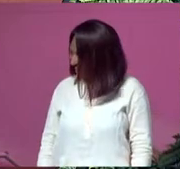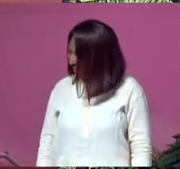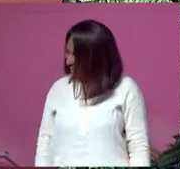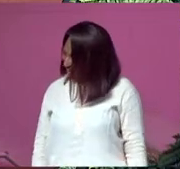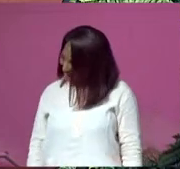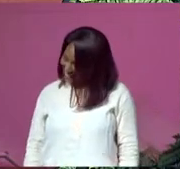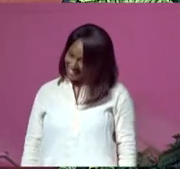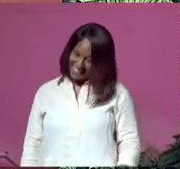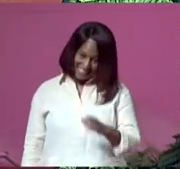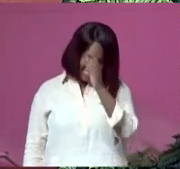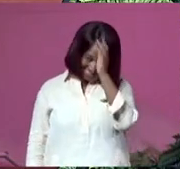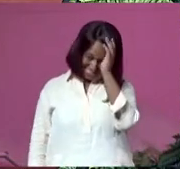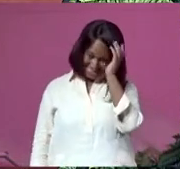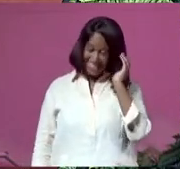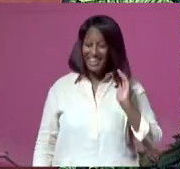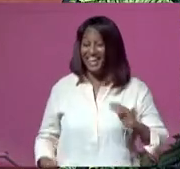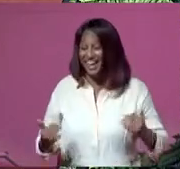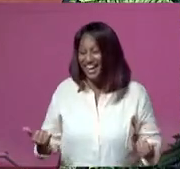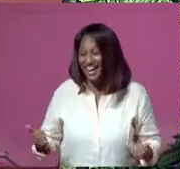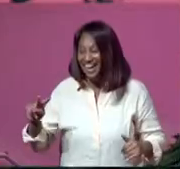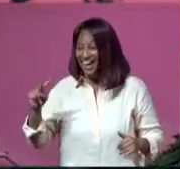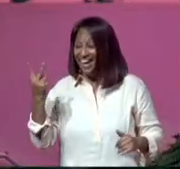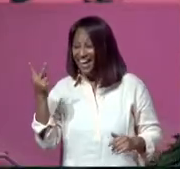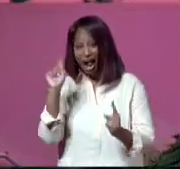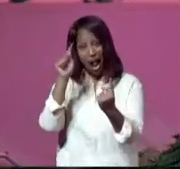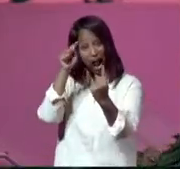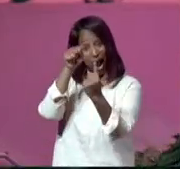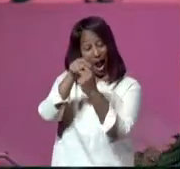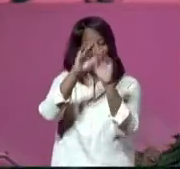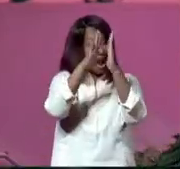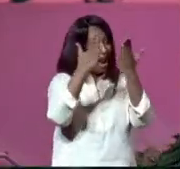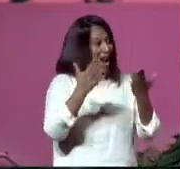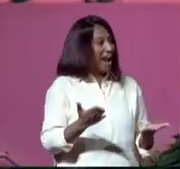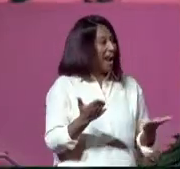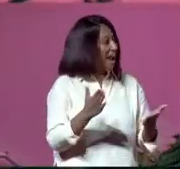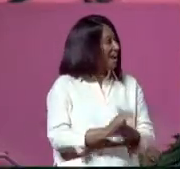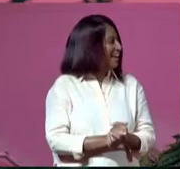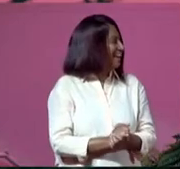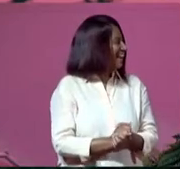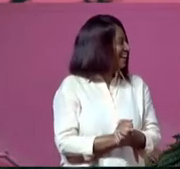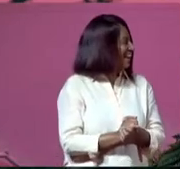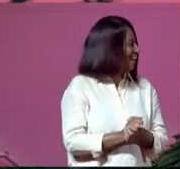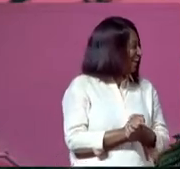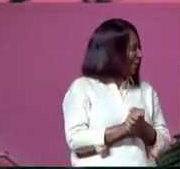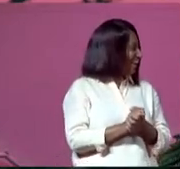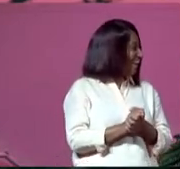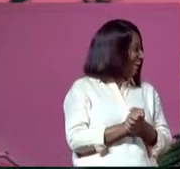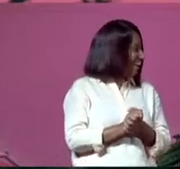Now, let me move to the second point the text teaches. Don't holler at me like that. It's been a long time. Don't do that.